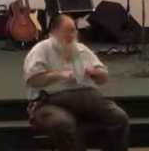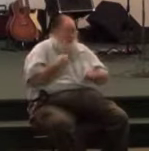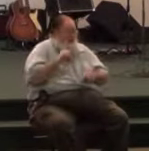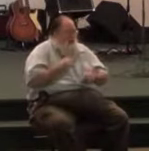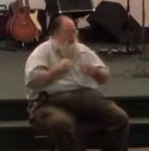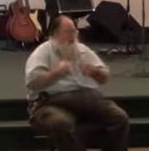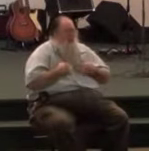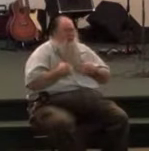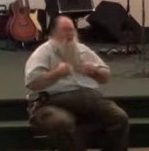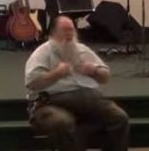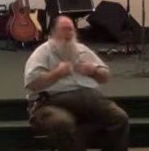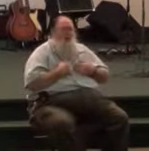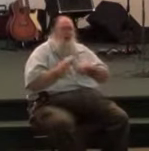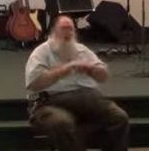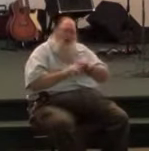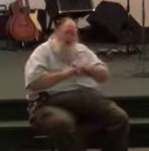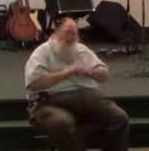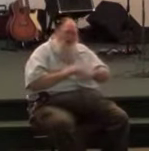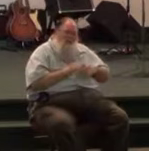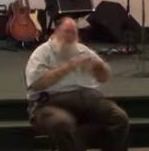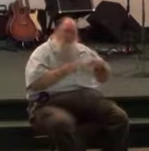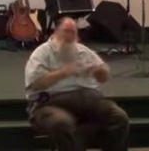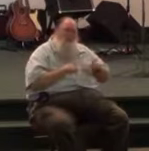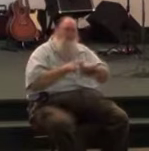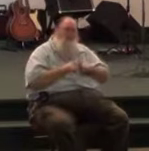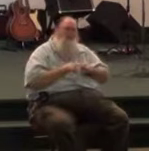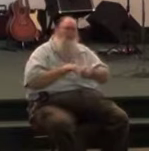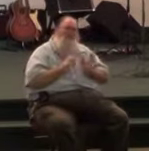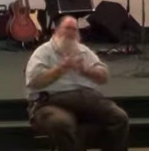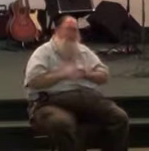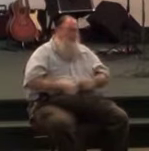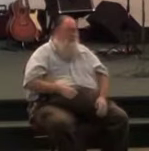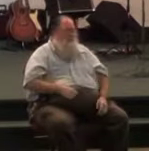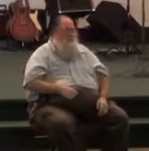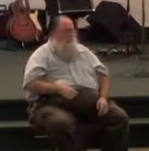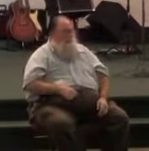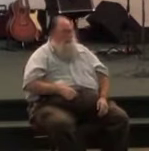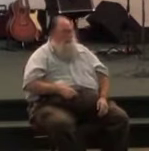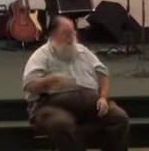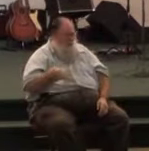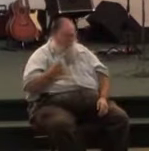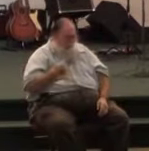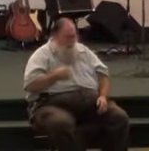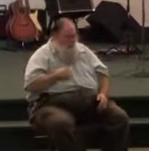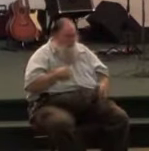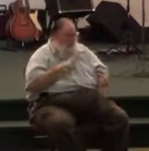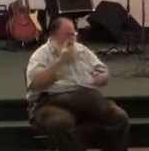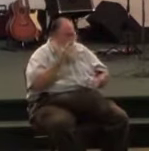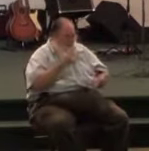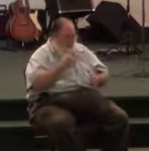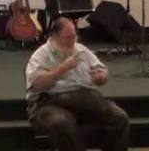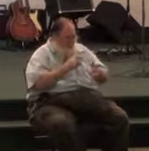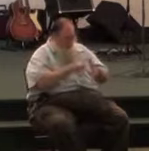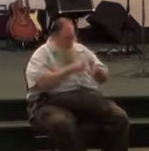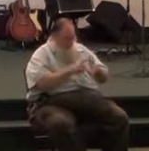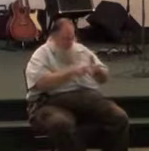Oh my gosh. I'm only on my third point. Our purpose is to do things in the name of Jesus. We have